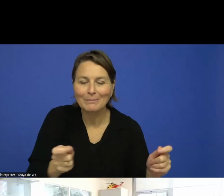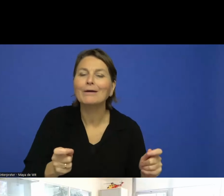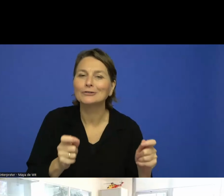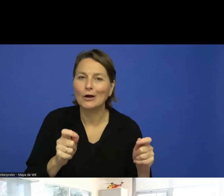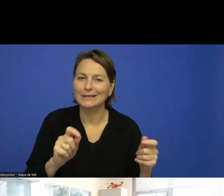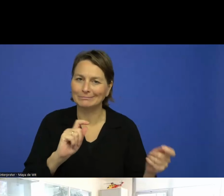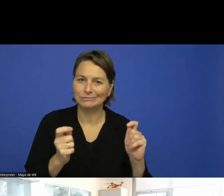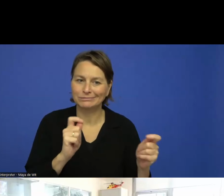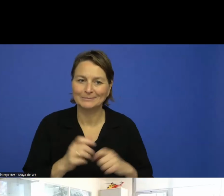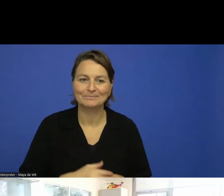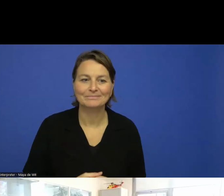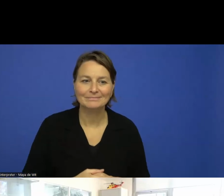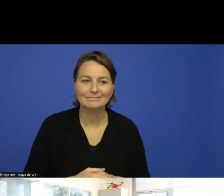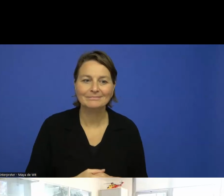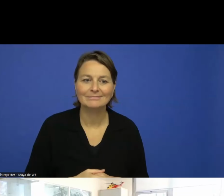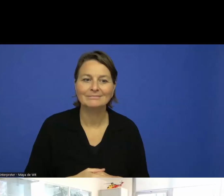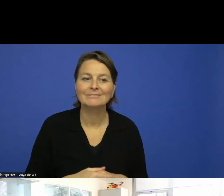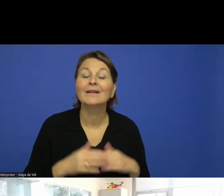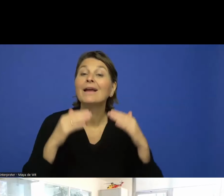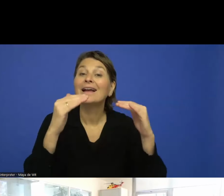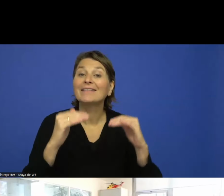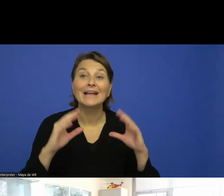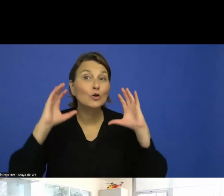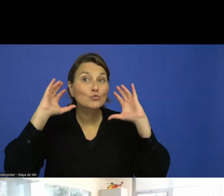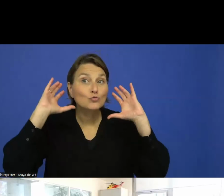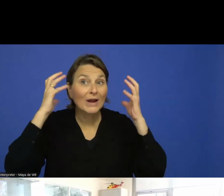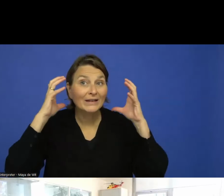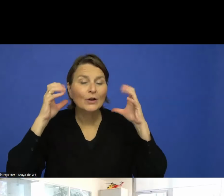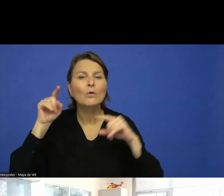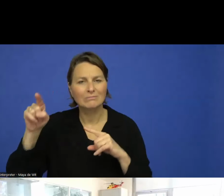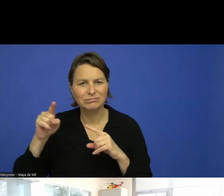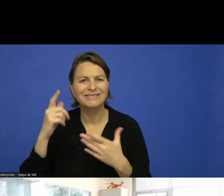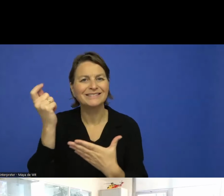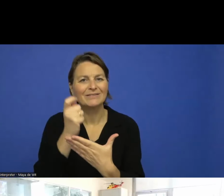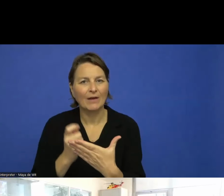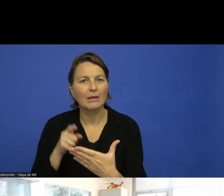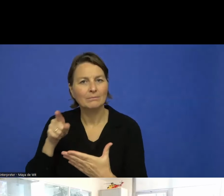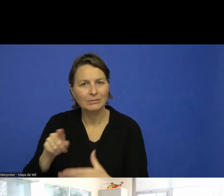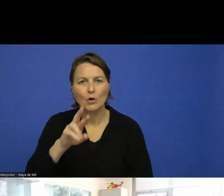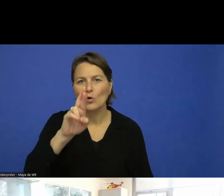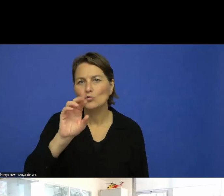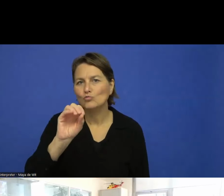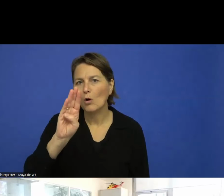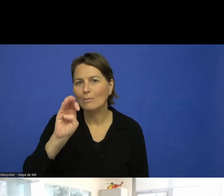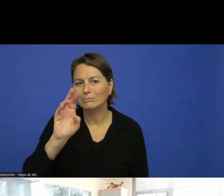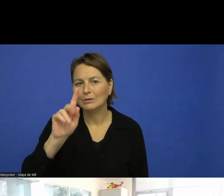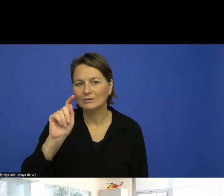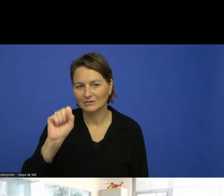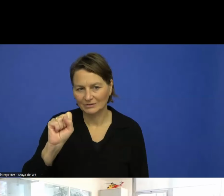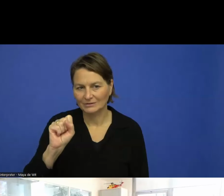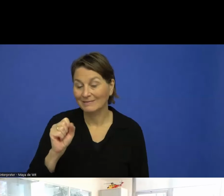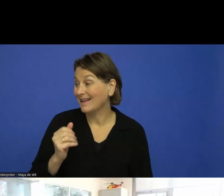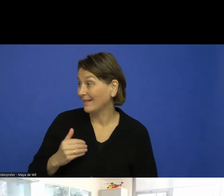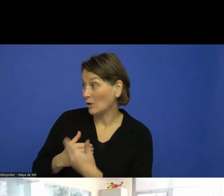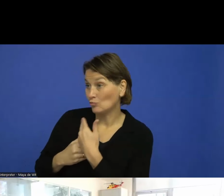their radio, the digital radio on the right-hand side here is made to look like and behave like the